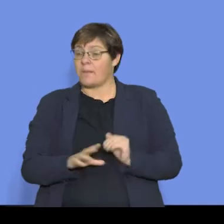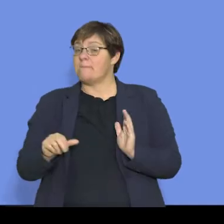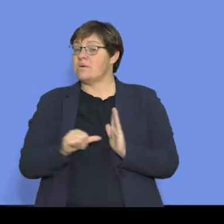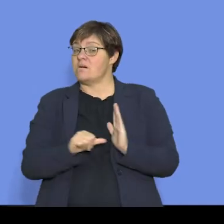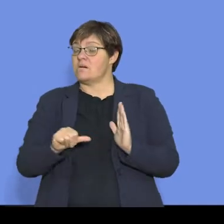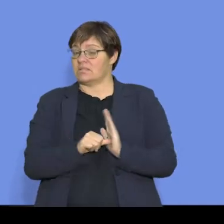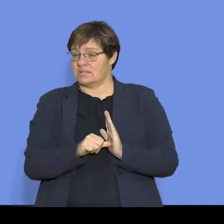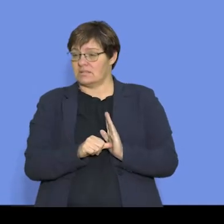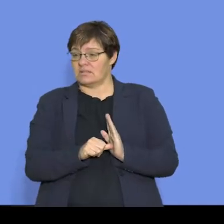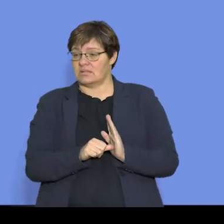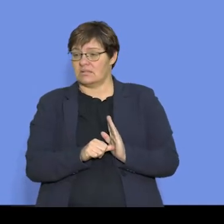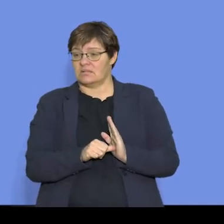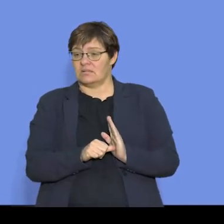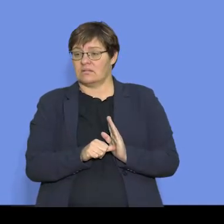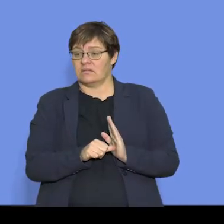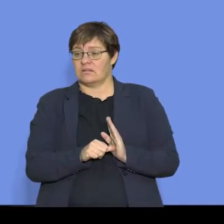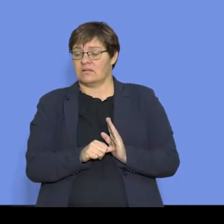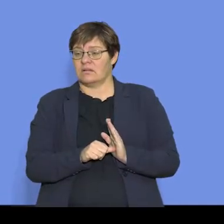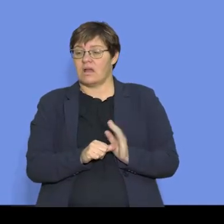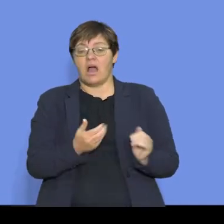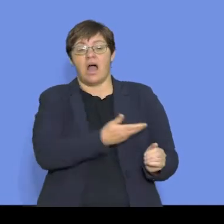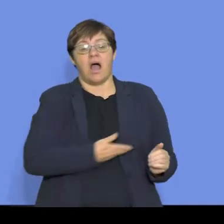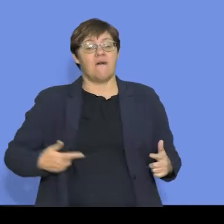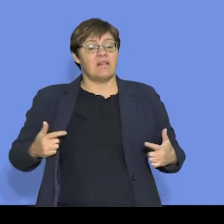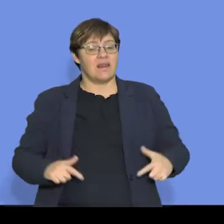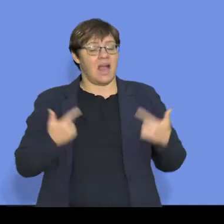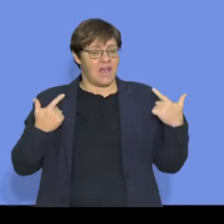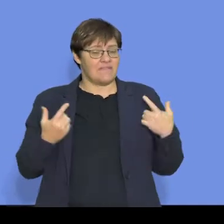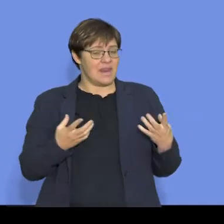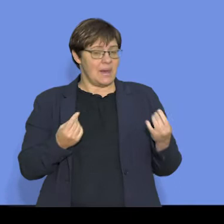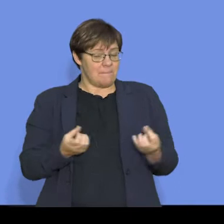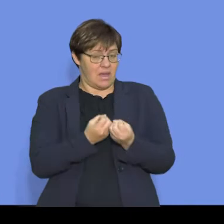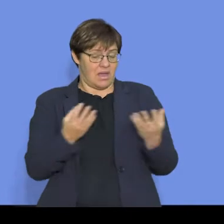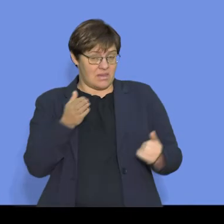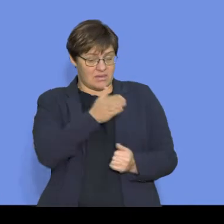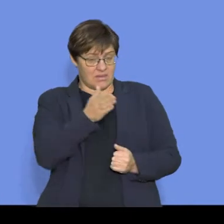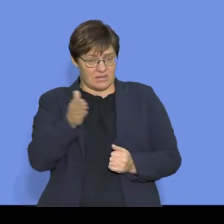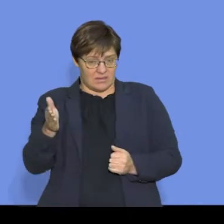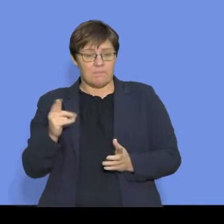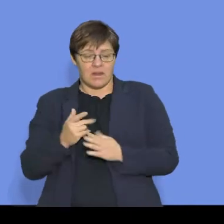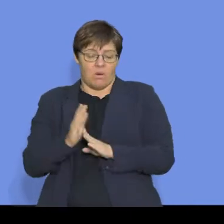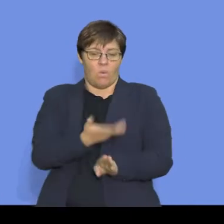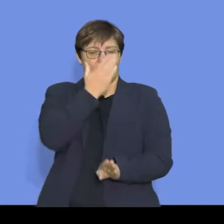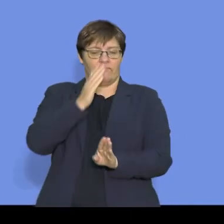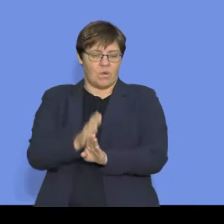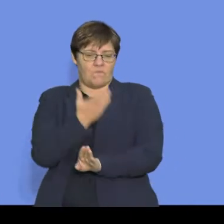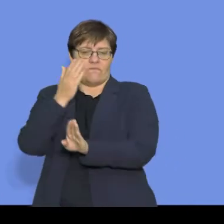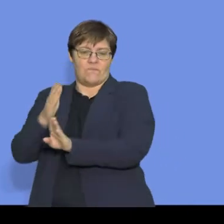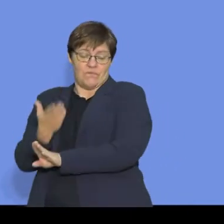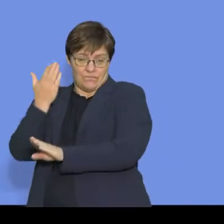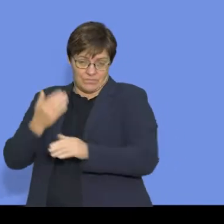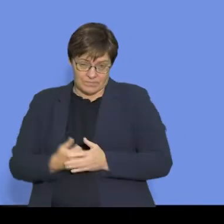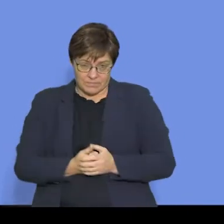Okay, and the key thing is the number of half-lives that have